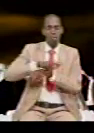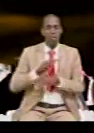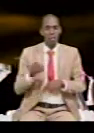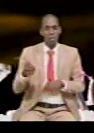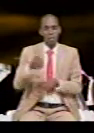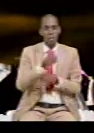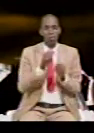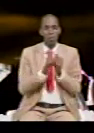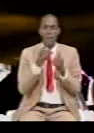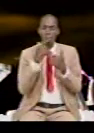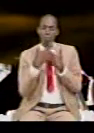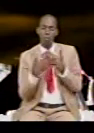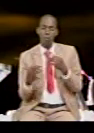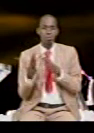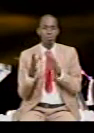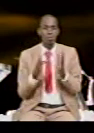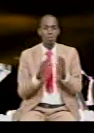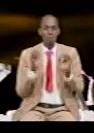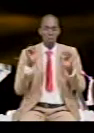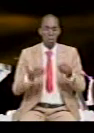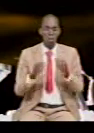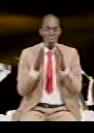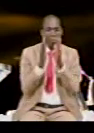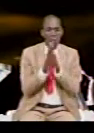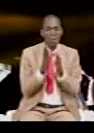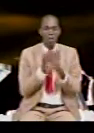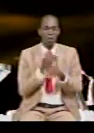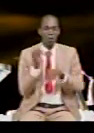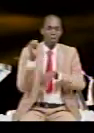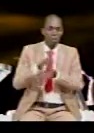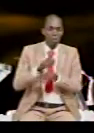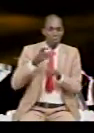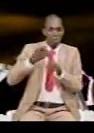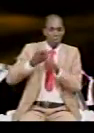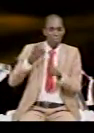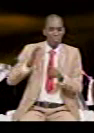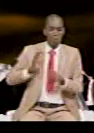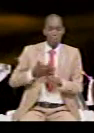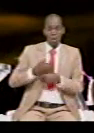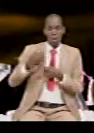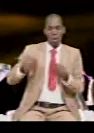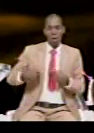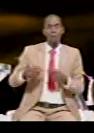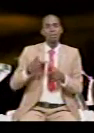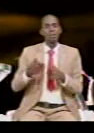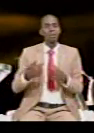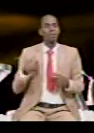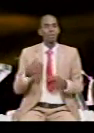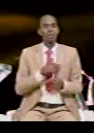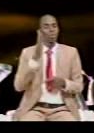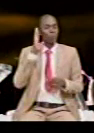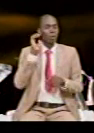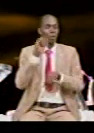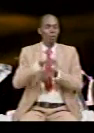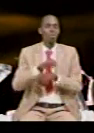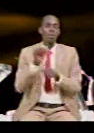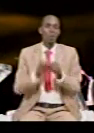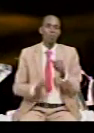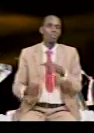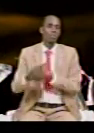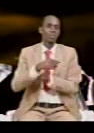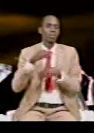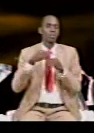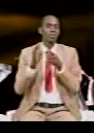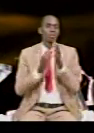if we can pray, if we can overcome from our heart, we will remain overcomers every day in Jesus' name. Number